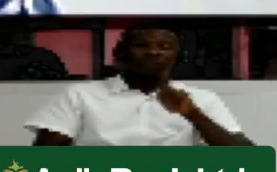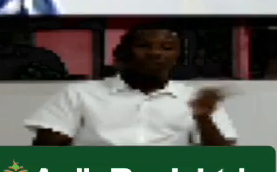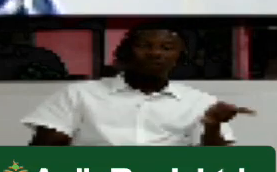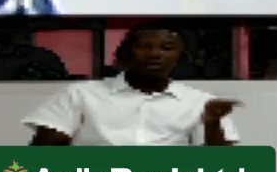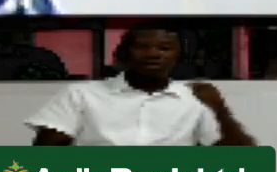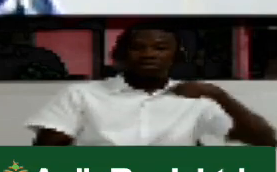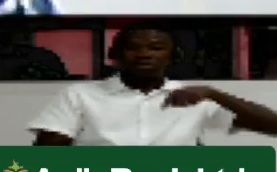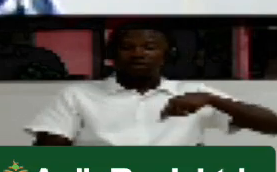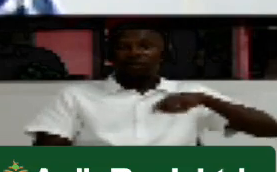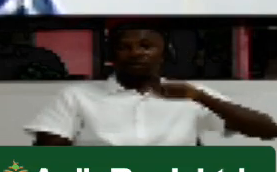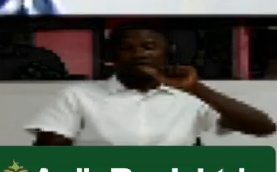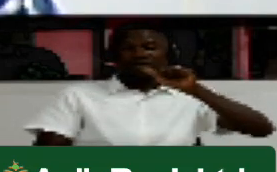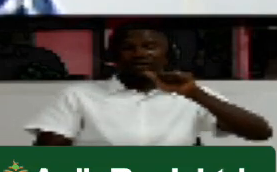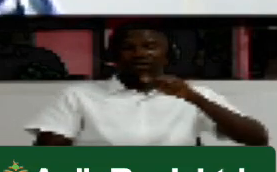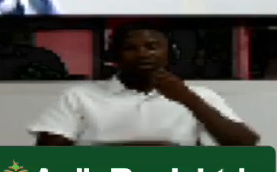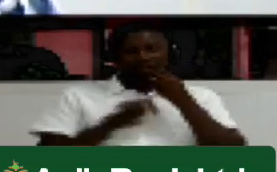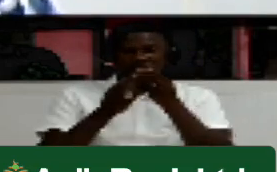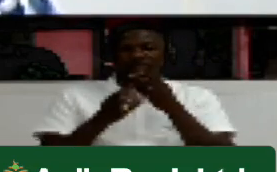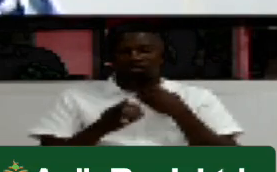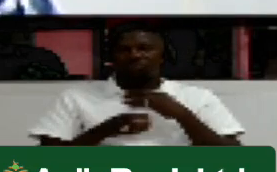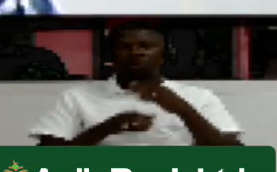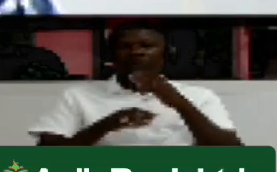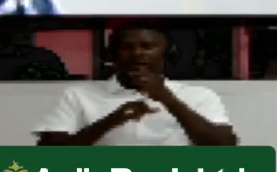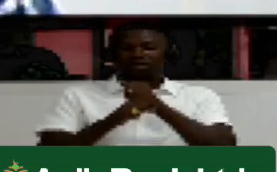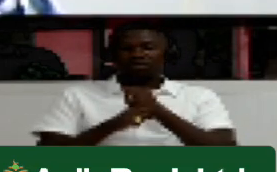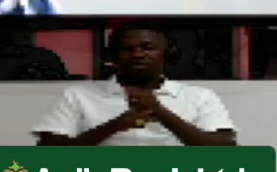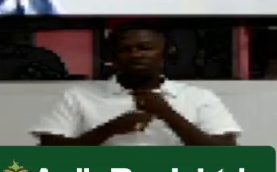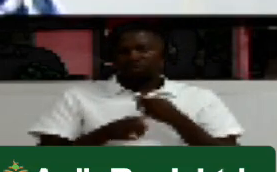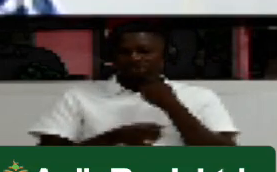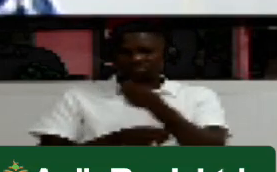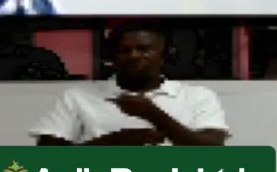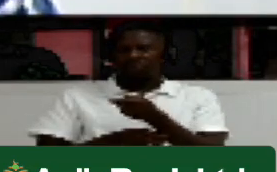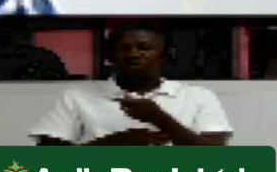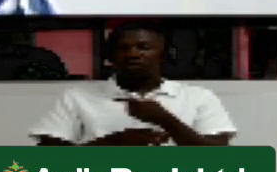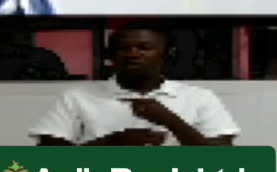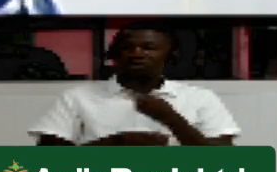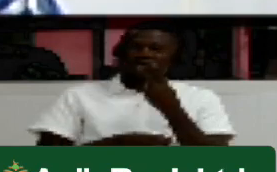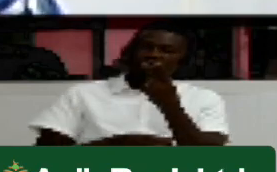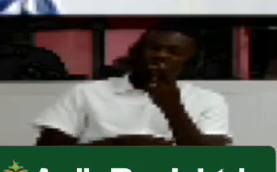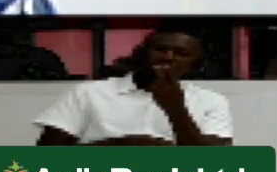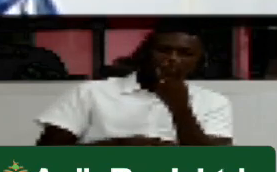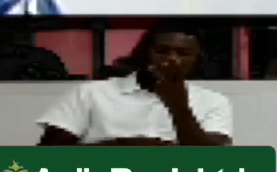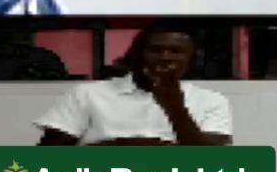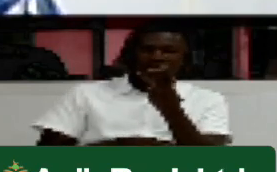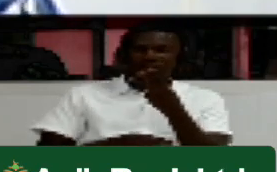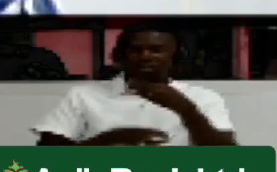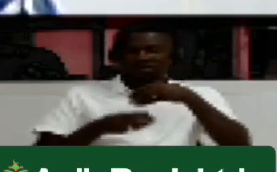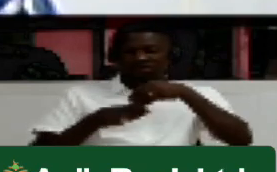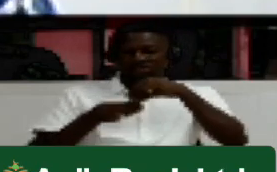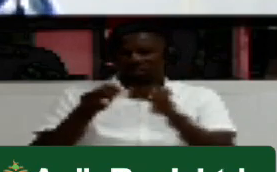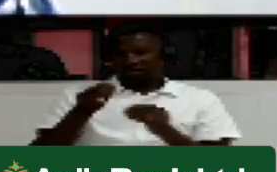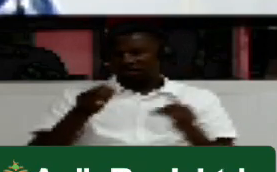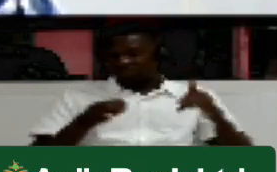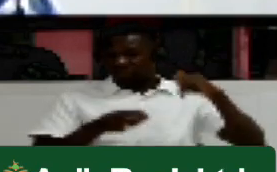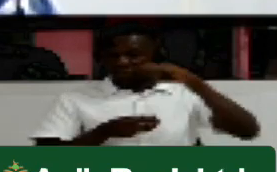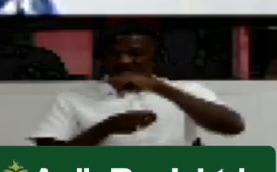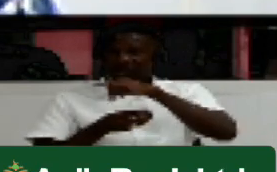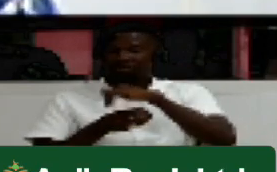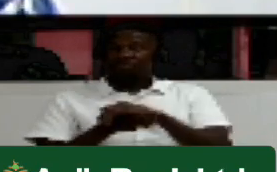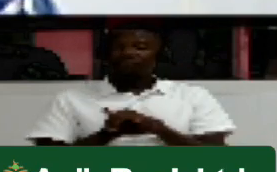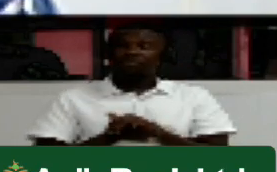said they could help provide with two or three tickets.